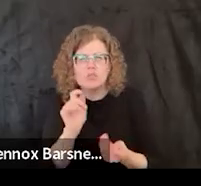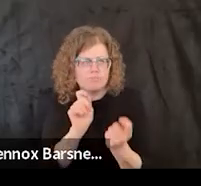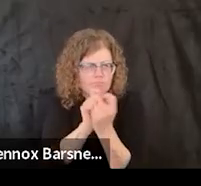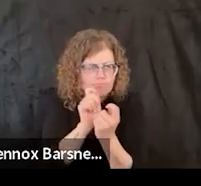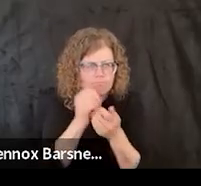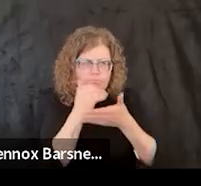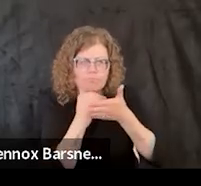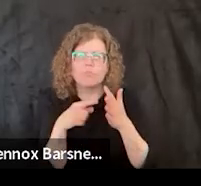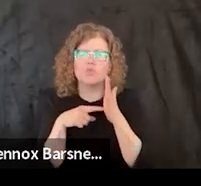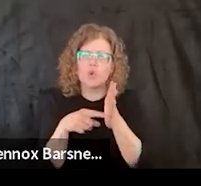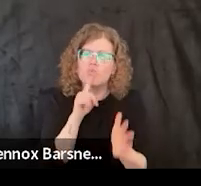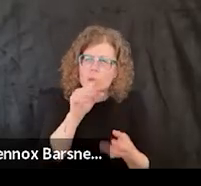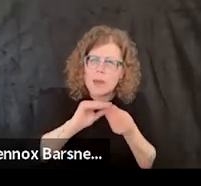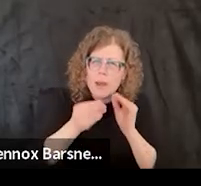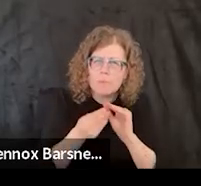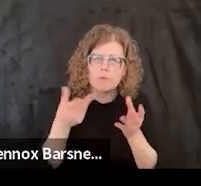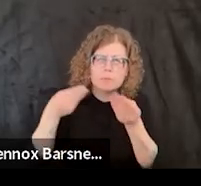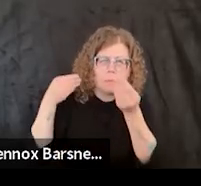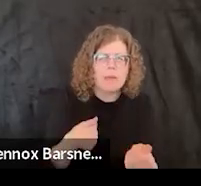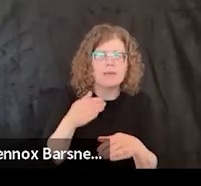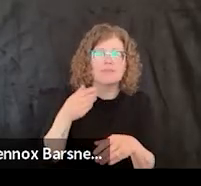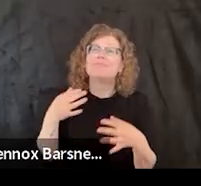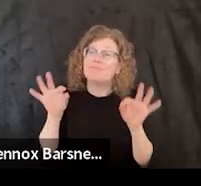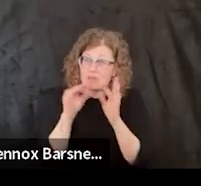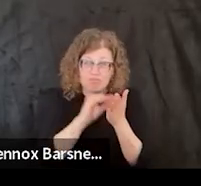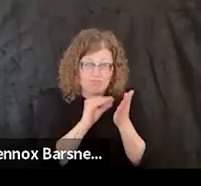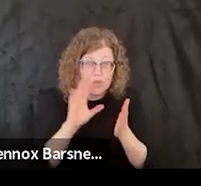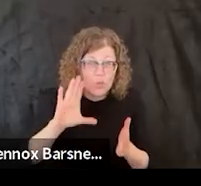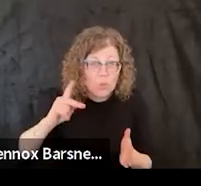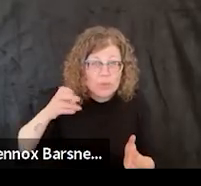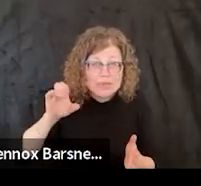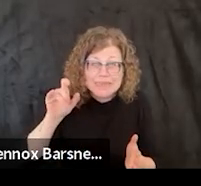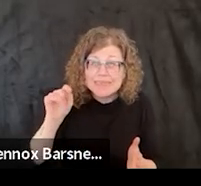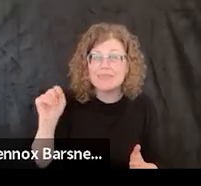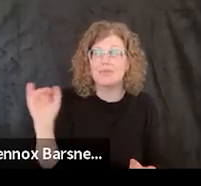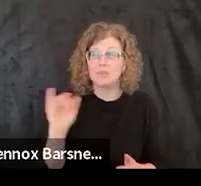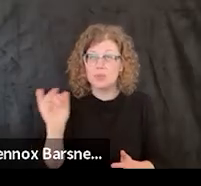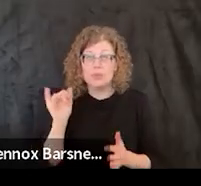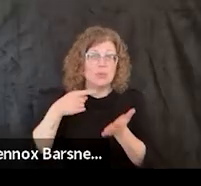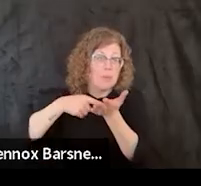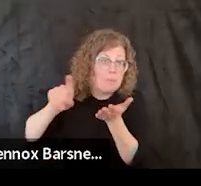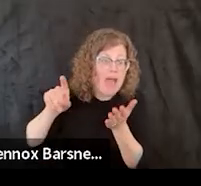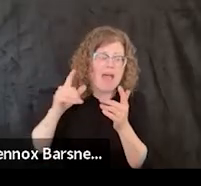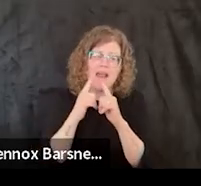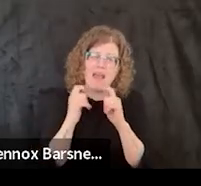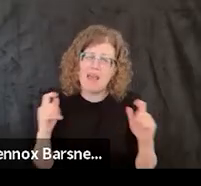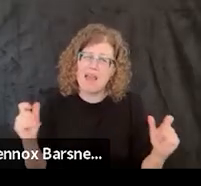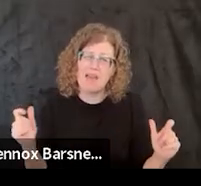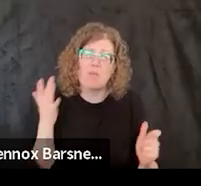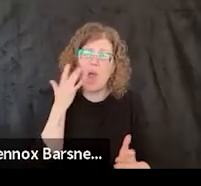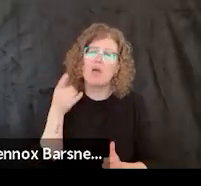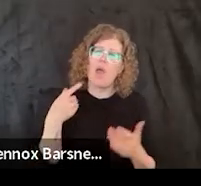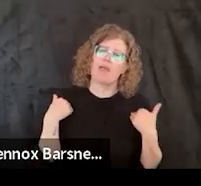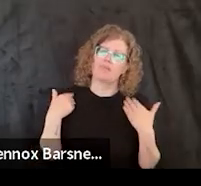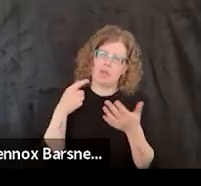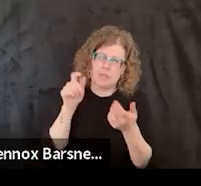of receipts, contracts, invoices, payments, etc., so that you can clearly report on where the grant funding